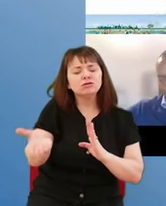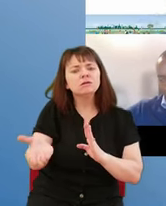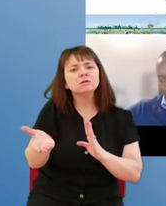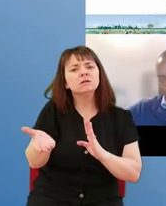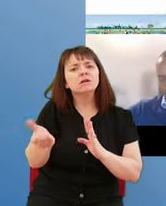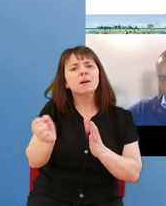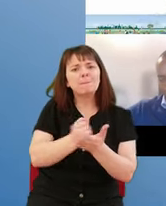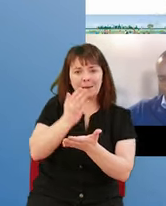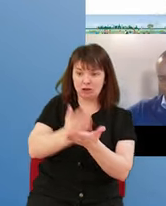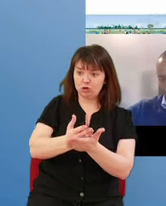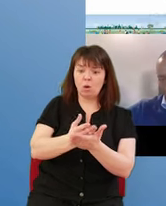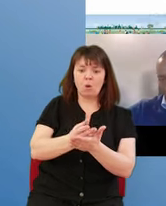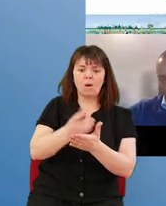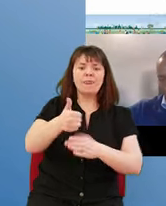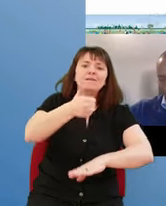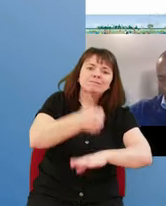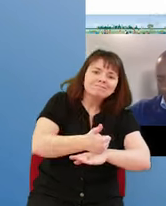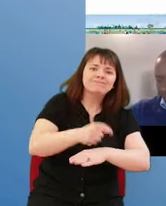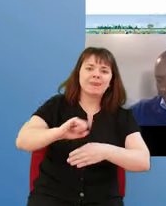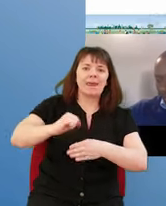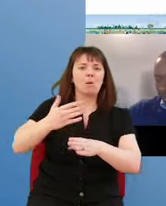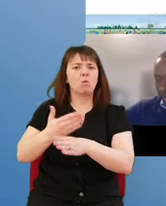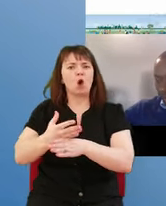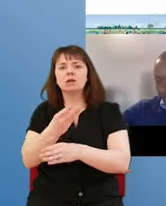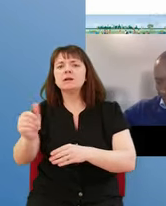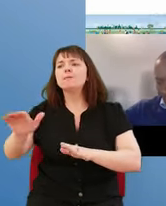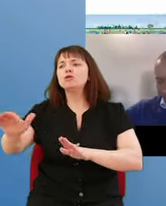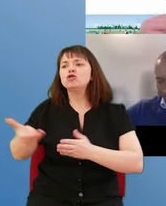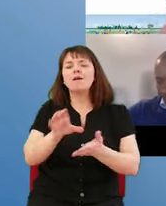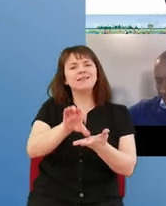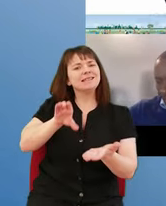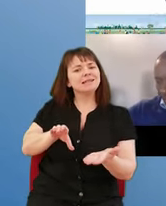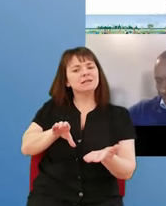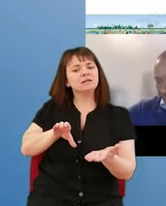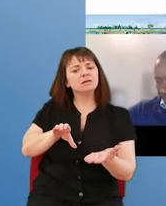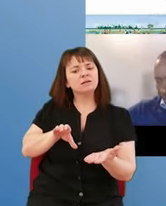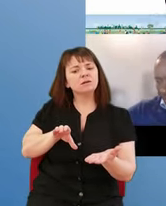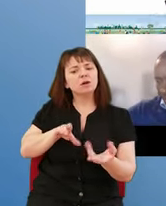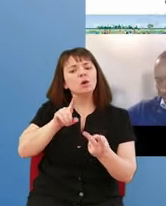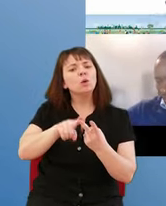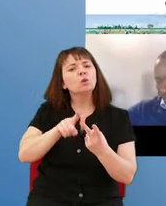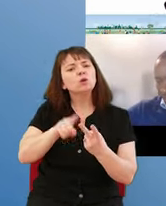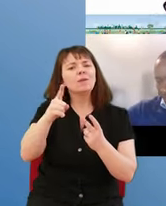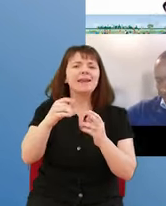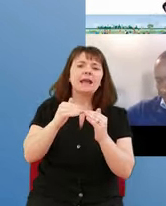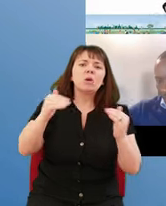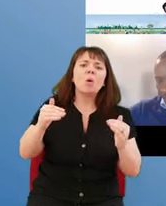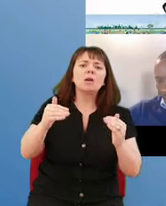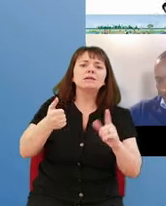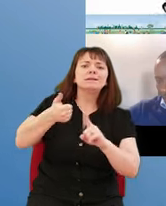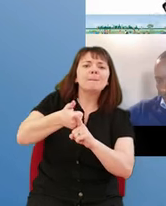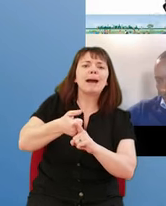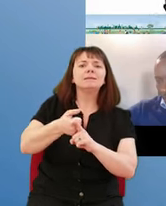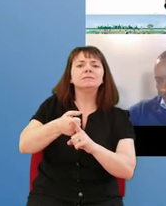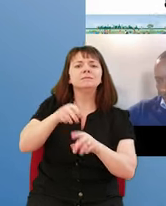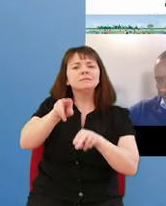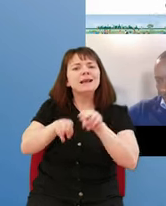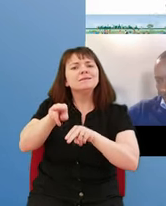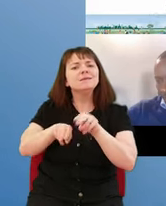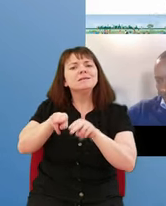the equality impact assessments and the quality impact assessments for decommissioned services. Can we just have assurance that there was nothing flagged by those